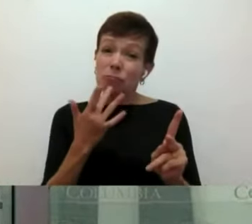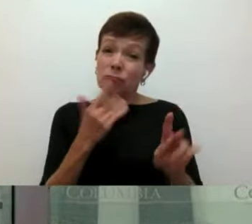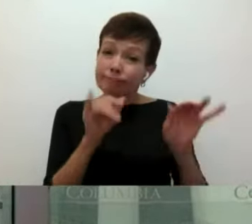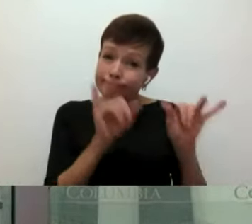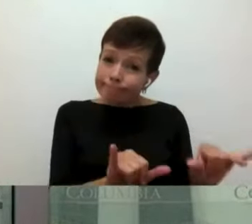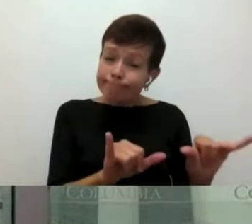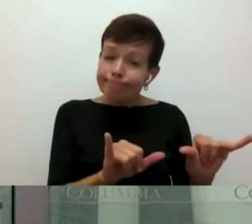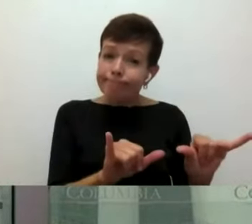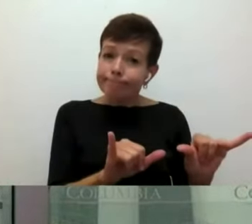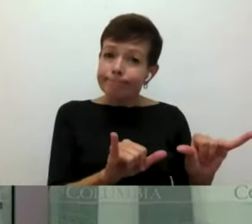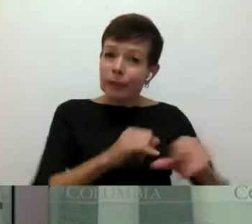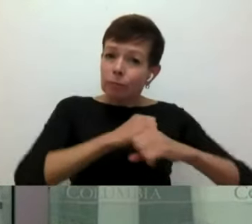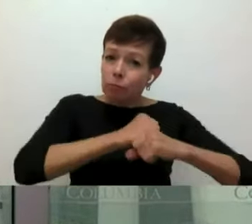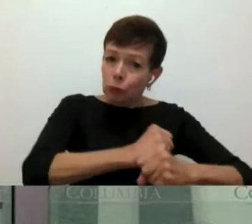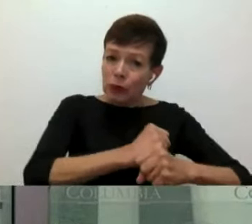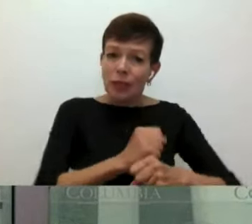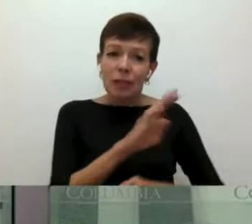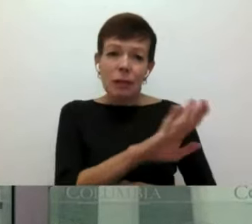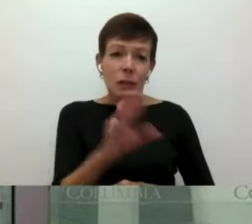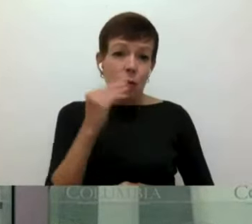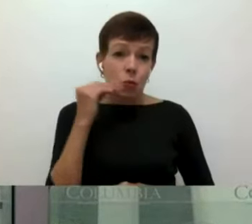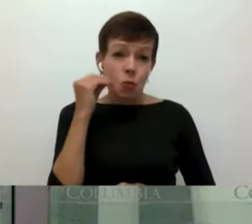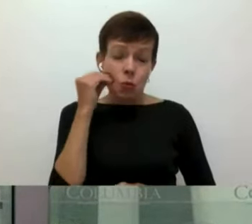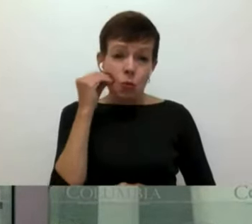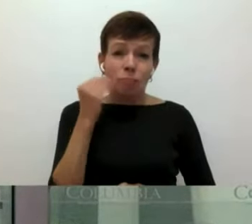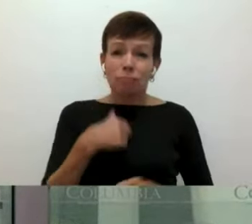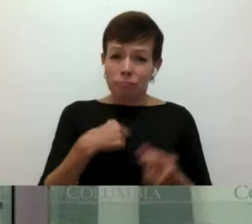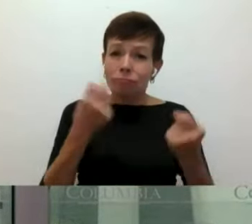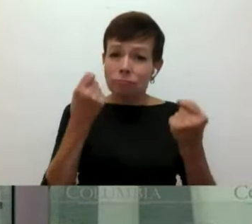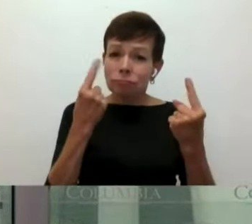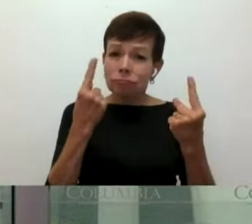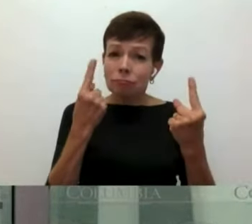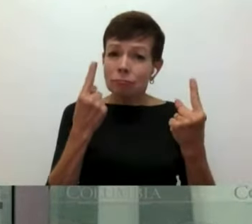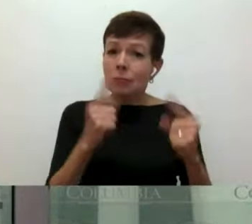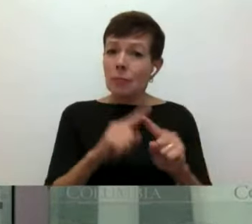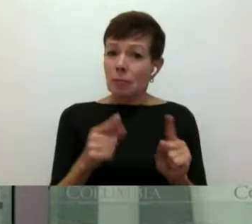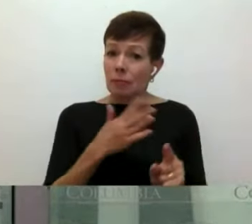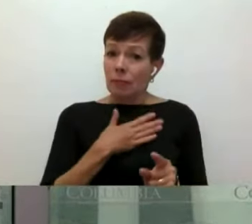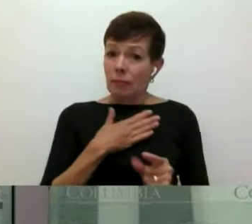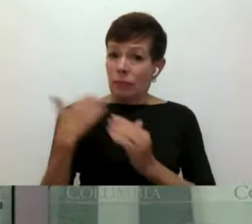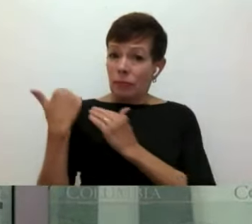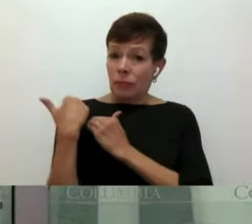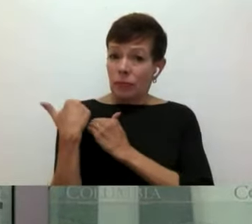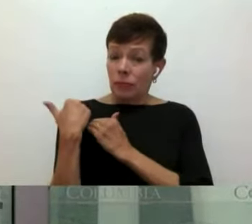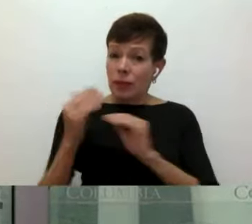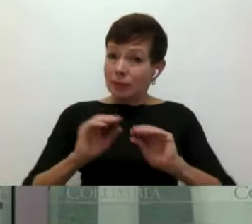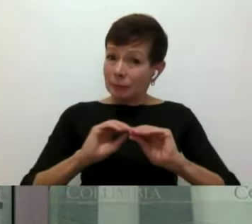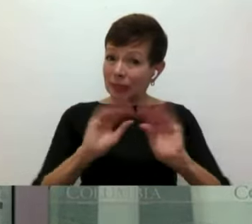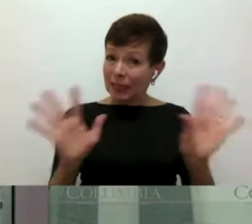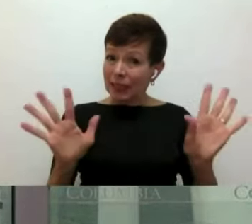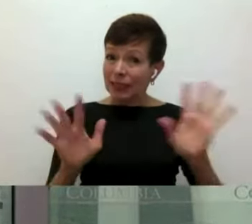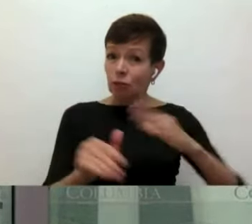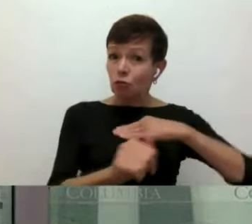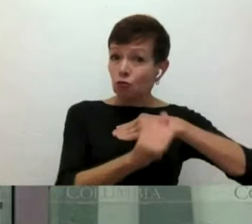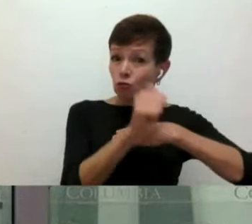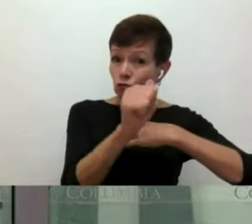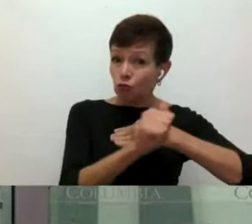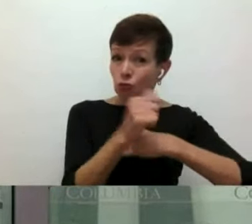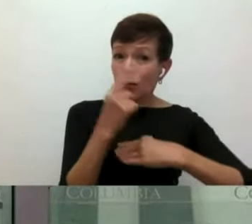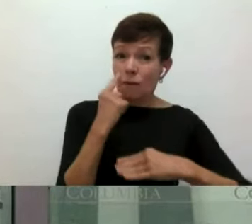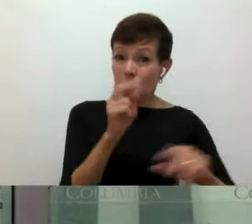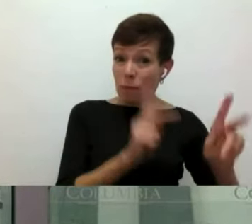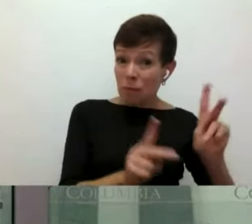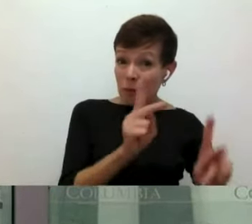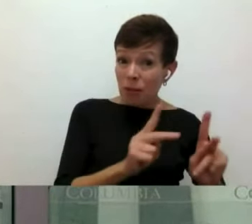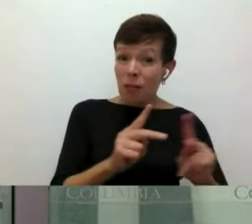that some people want to stay and fight. I understand that. But it is also my duty to be clear about the